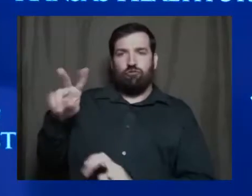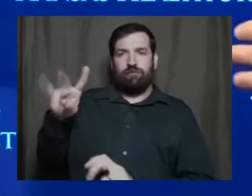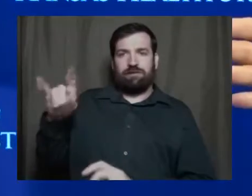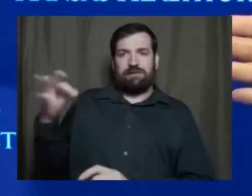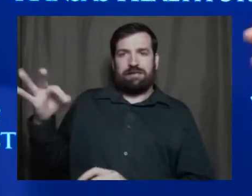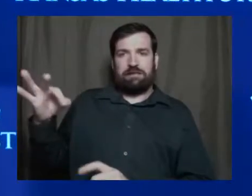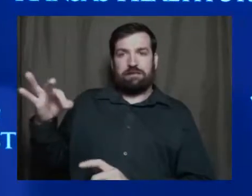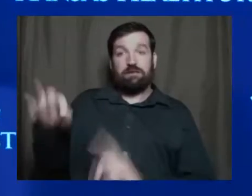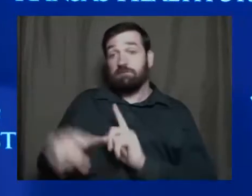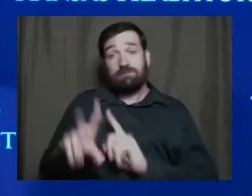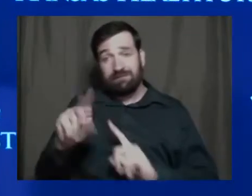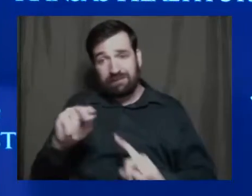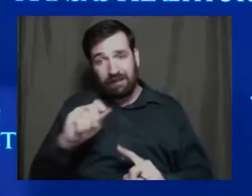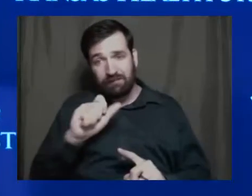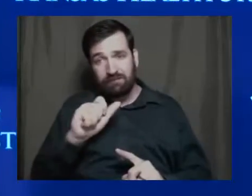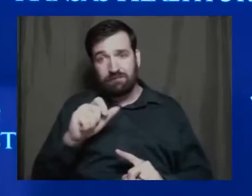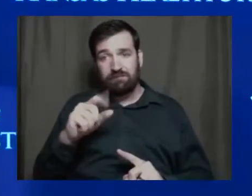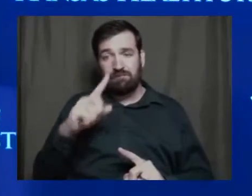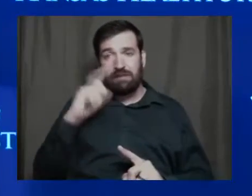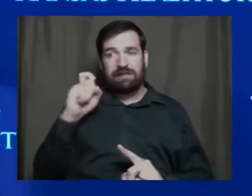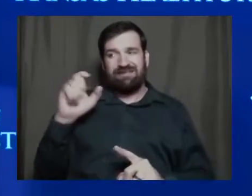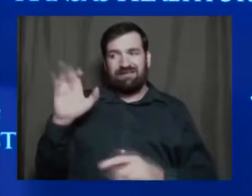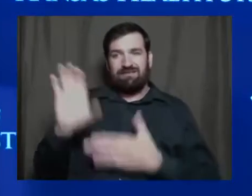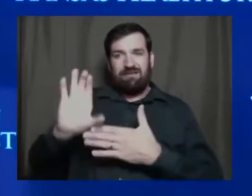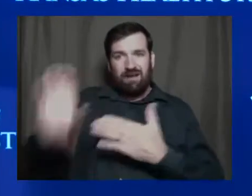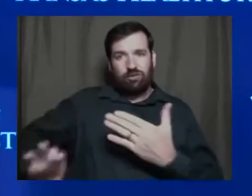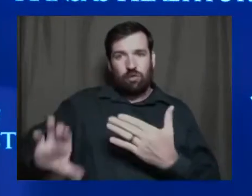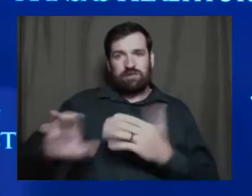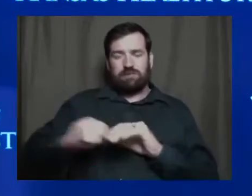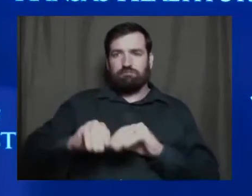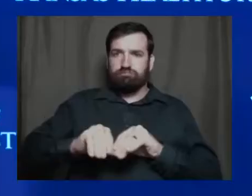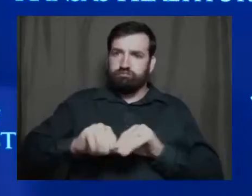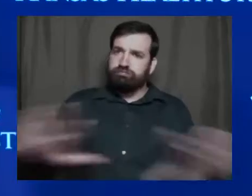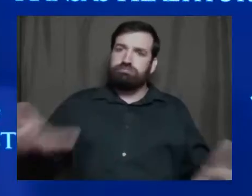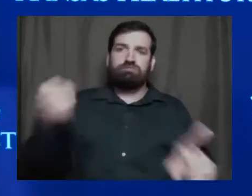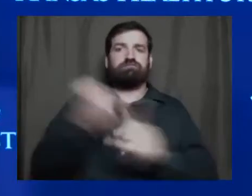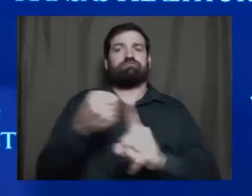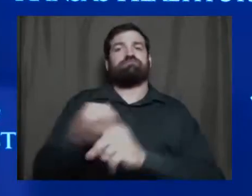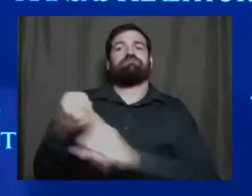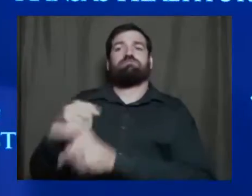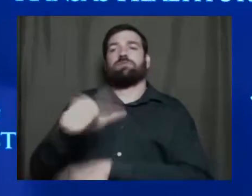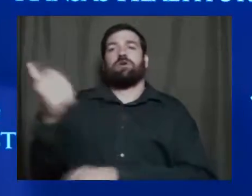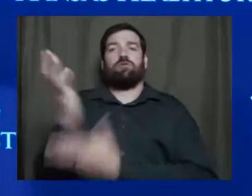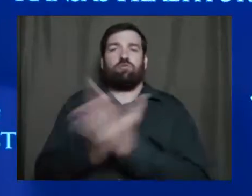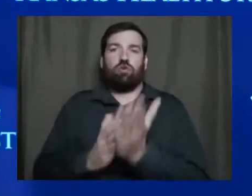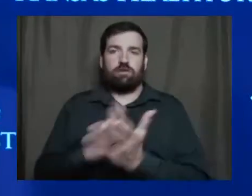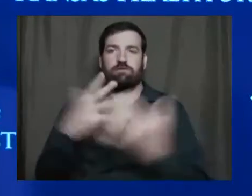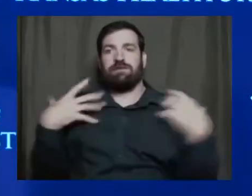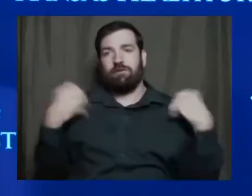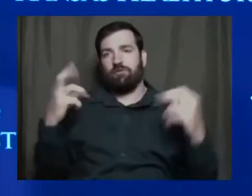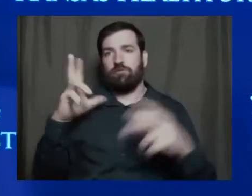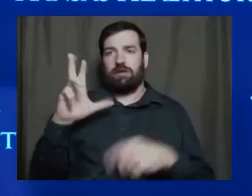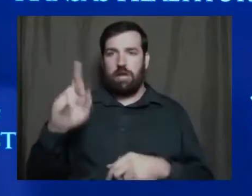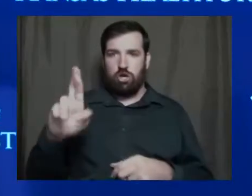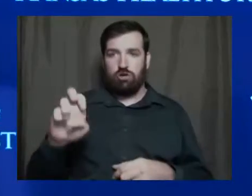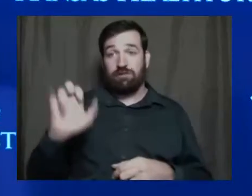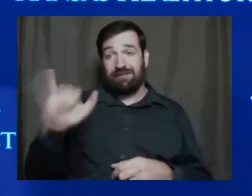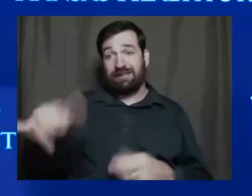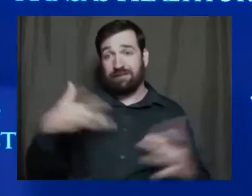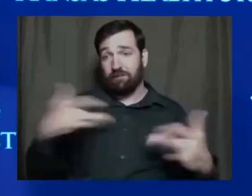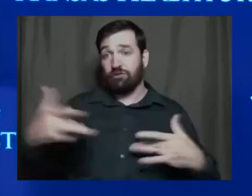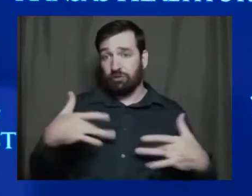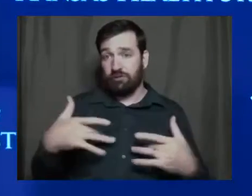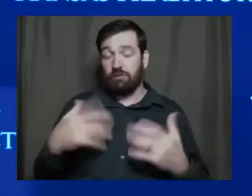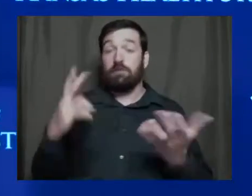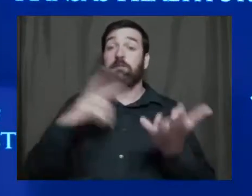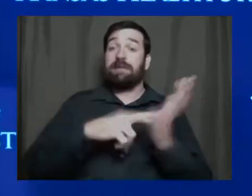reality is the repercussions of that spread throughout the entire healthcare system. And that's what we're concerned about. And then it means, okay, well, we're going to